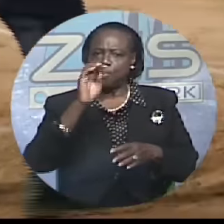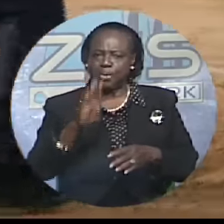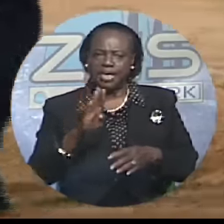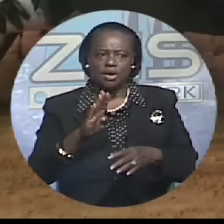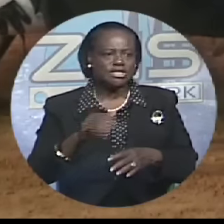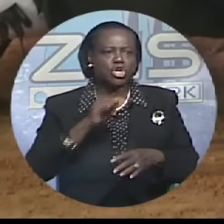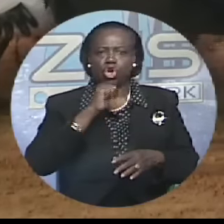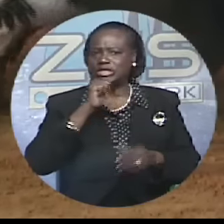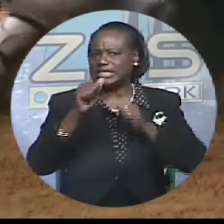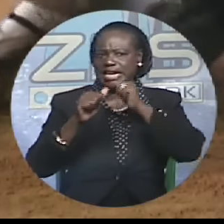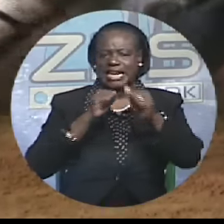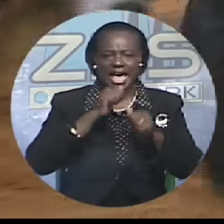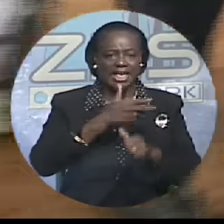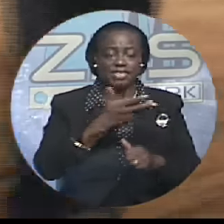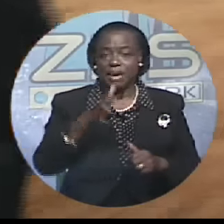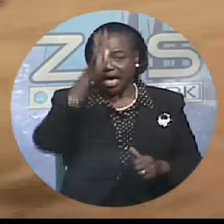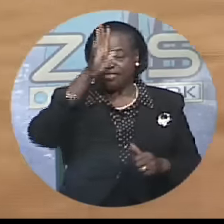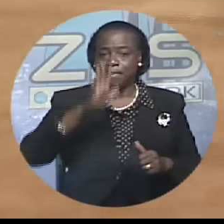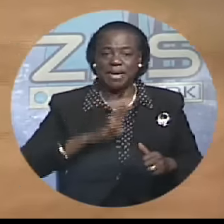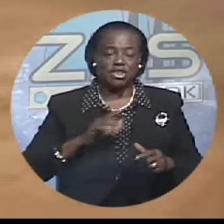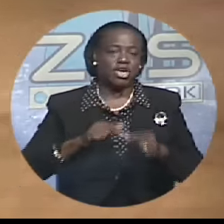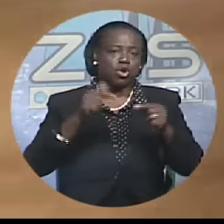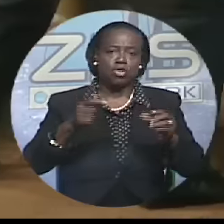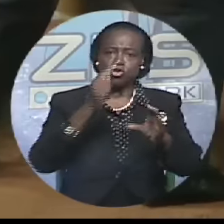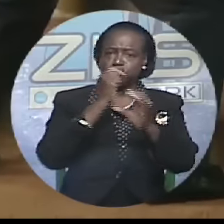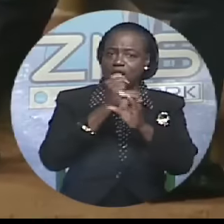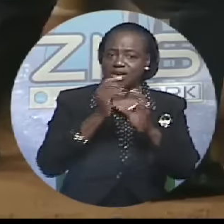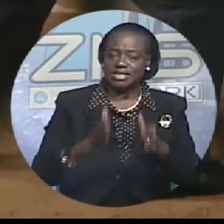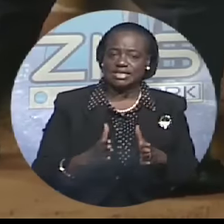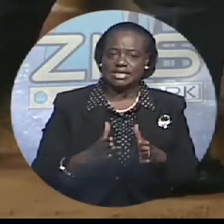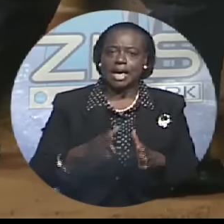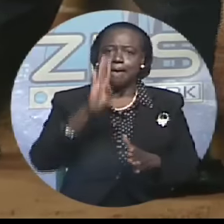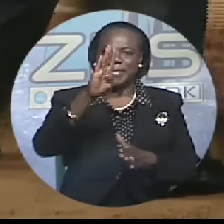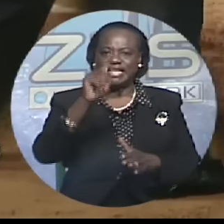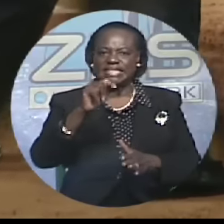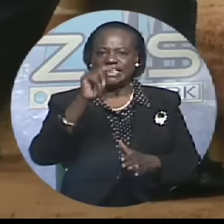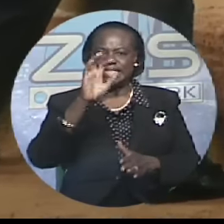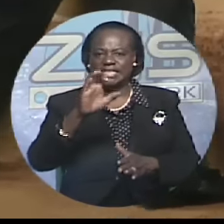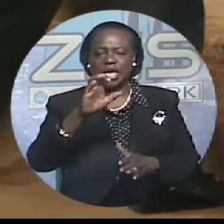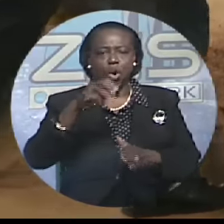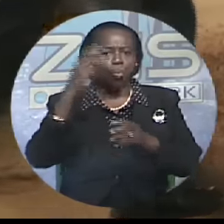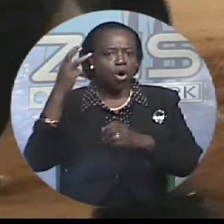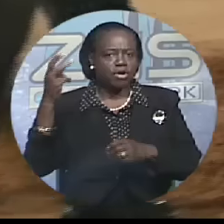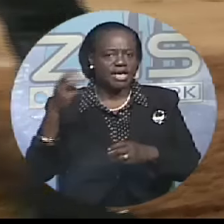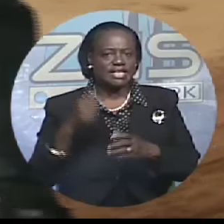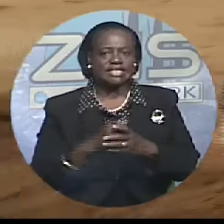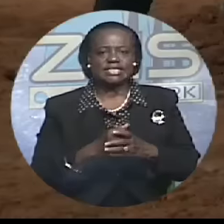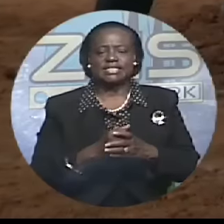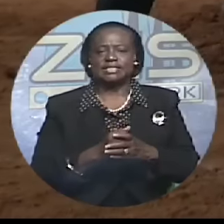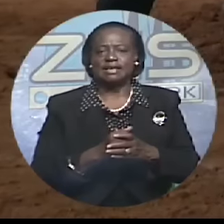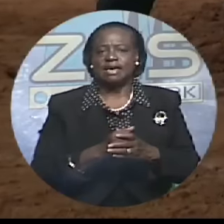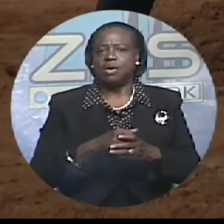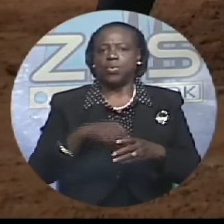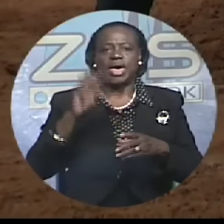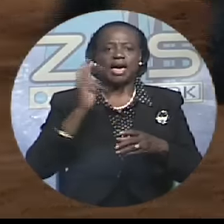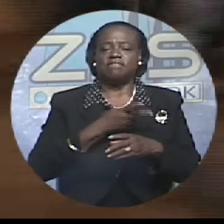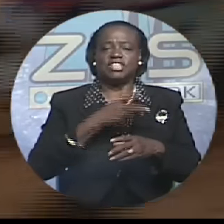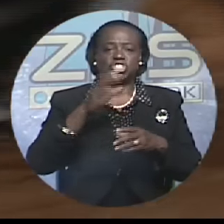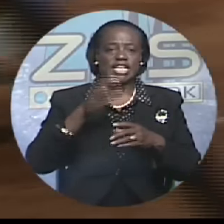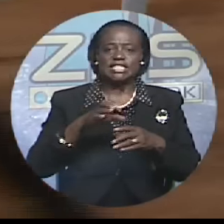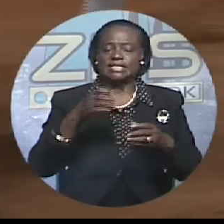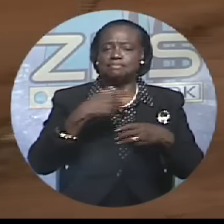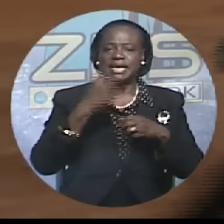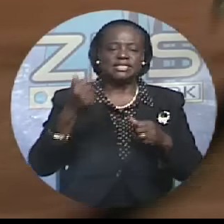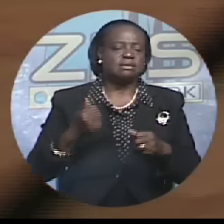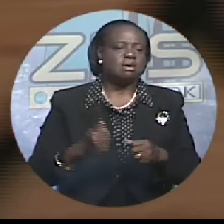to deny them, and in the men's, you got the Great Old Truckers, you have BTC Warriors, you have the Jamel Panthers, we have the Chances Mighty